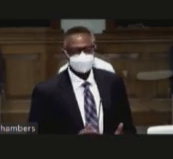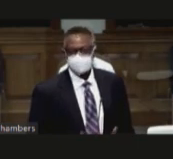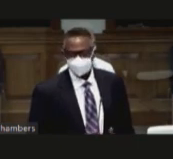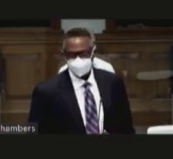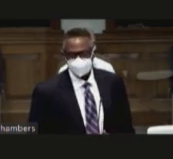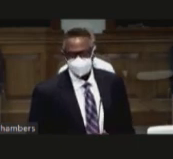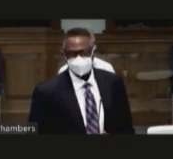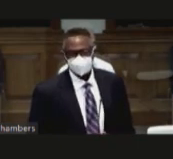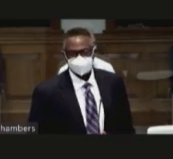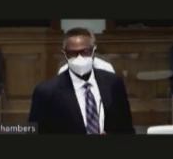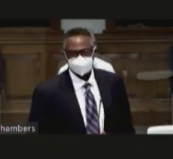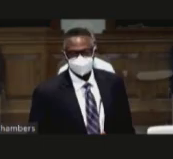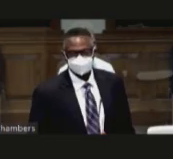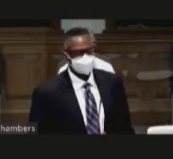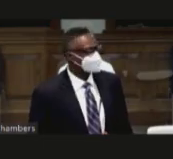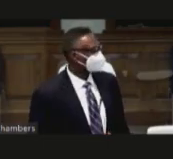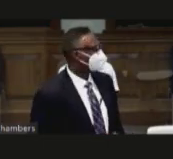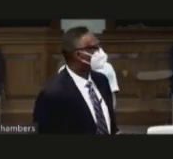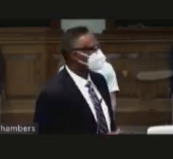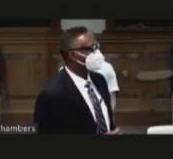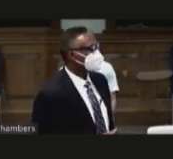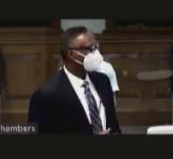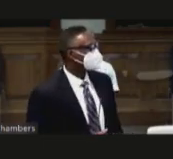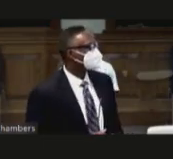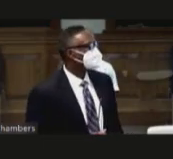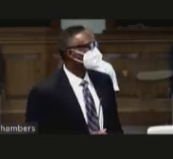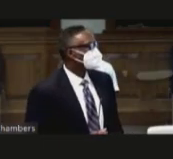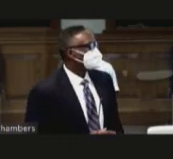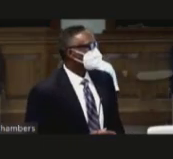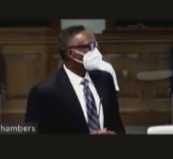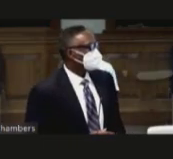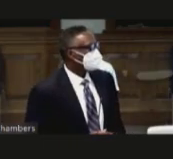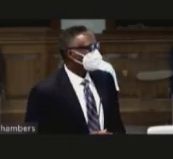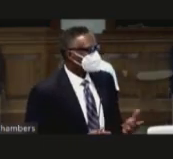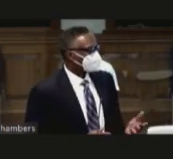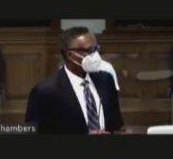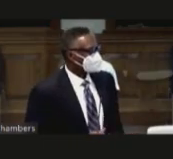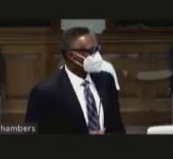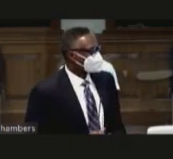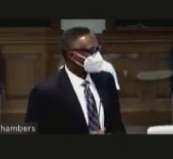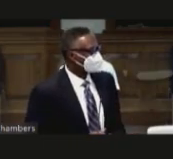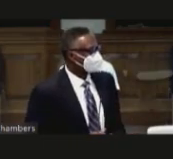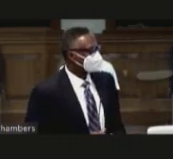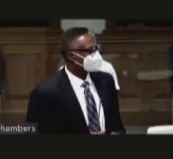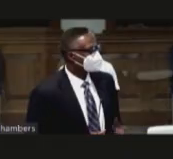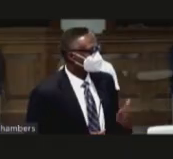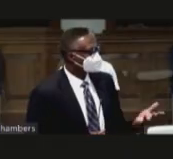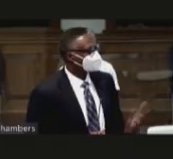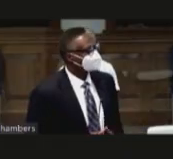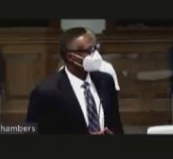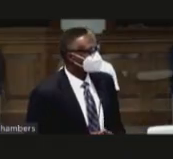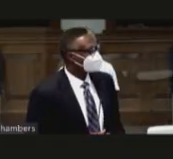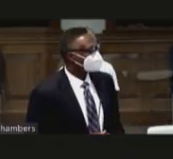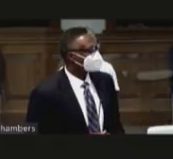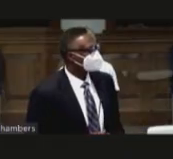not notice the development from the street. Next slide. This just shows another site